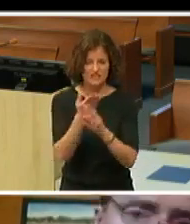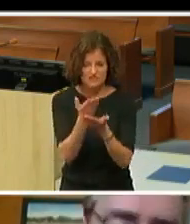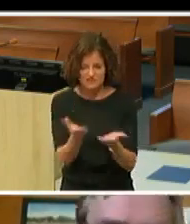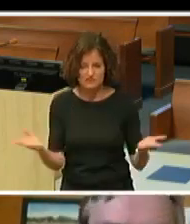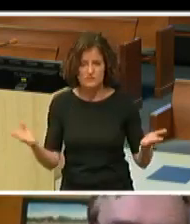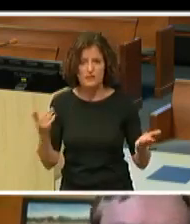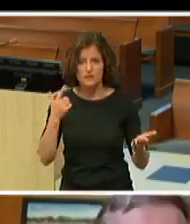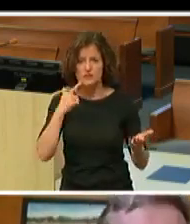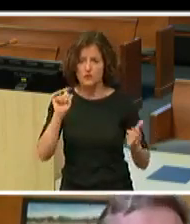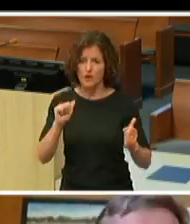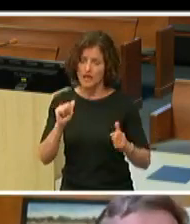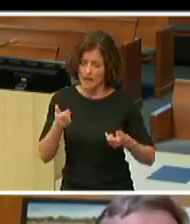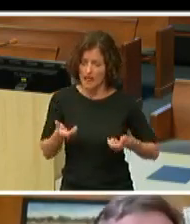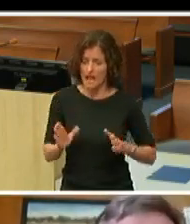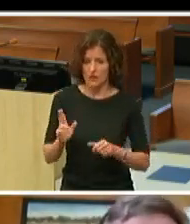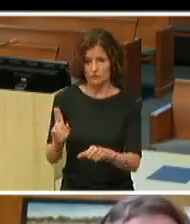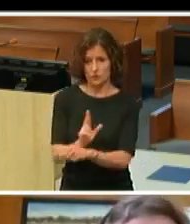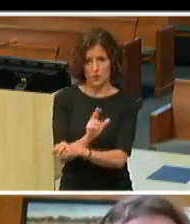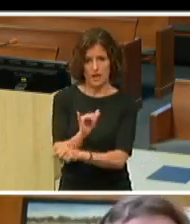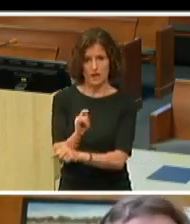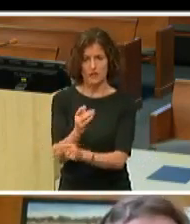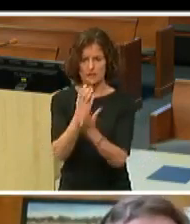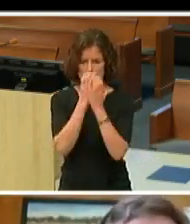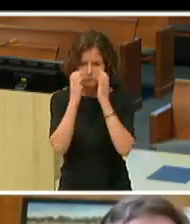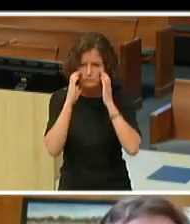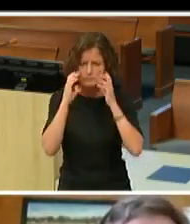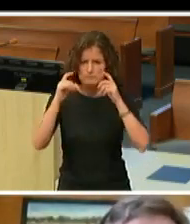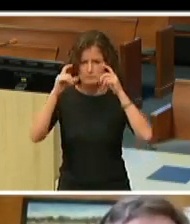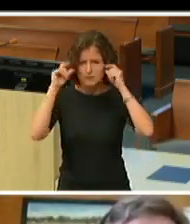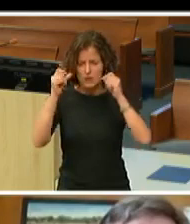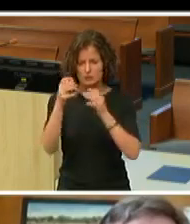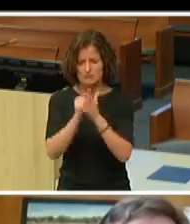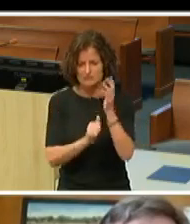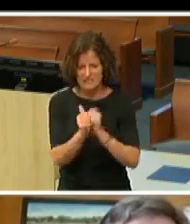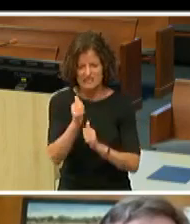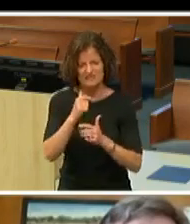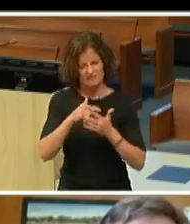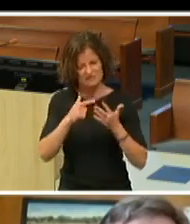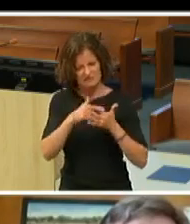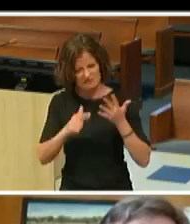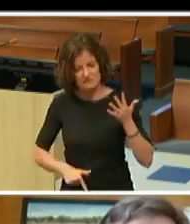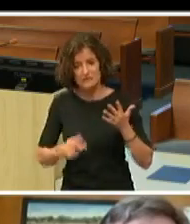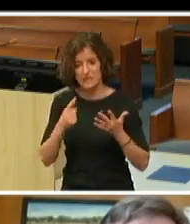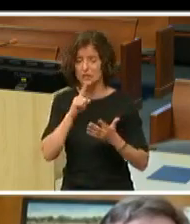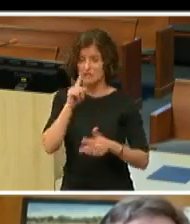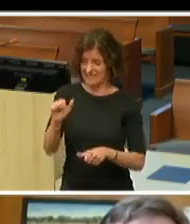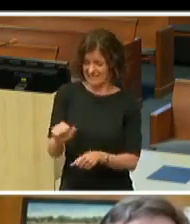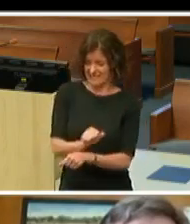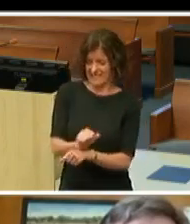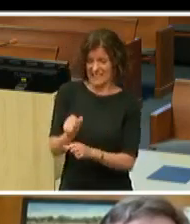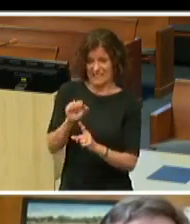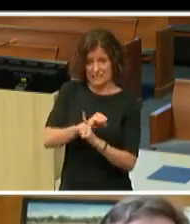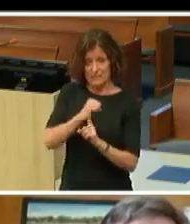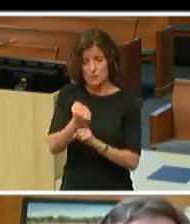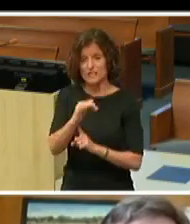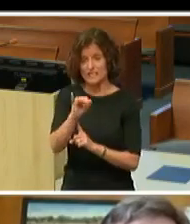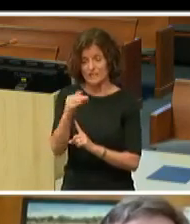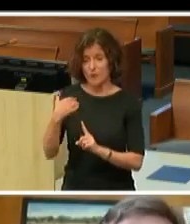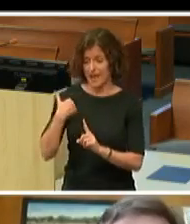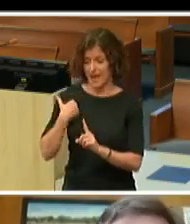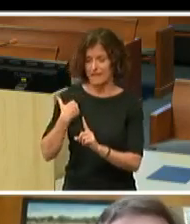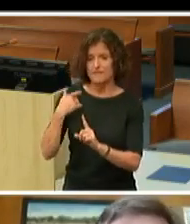it. I think that the reality of this situation is that if we have a